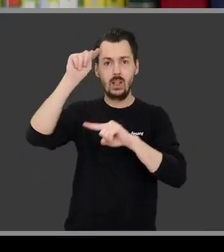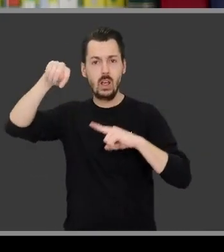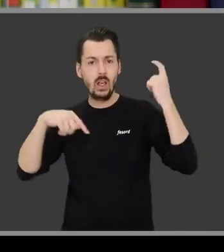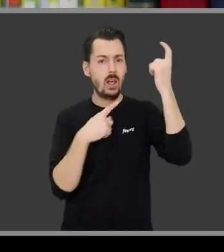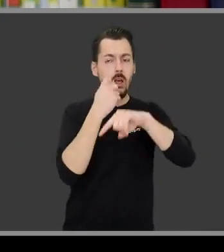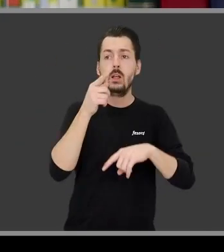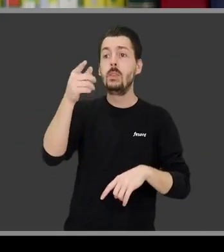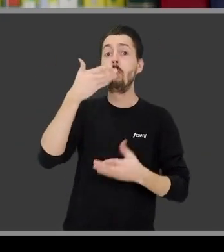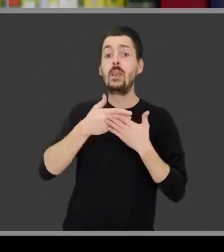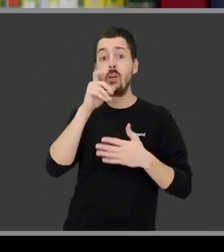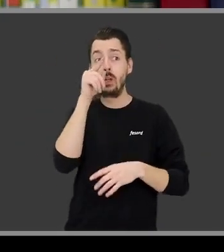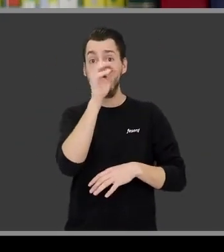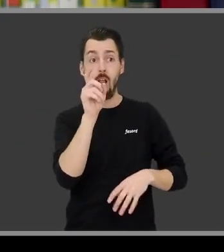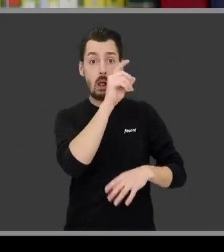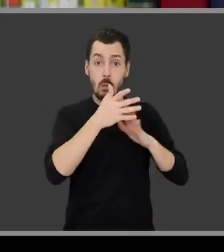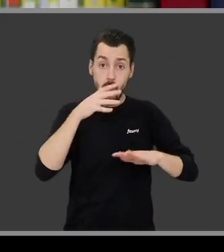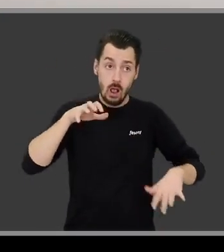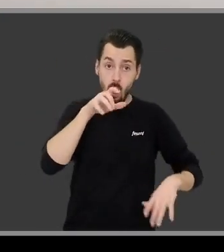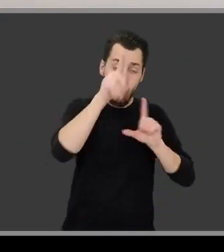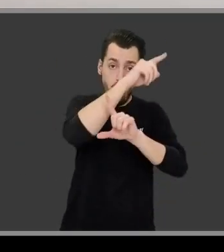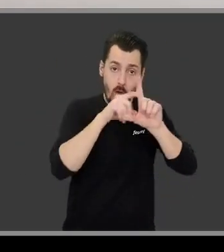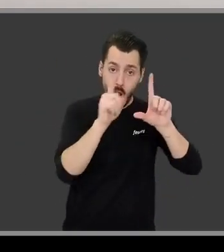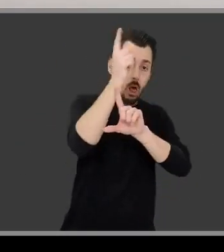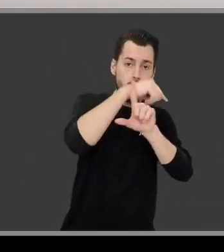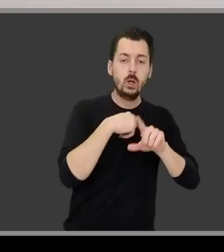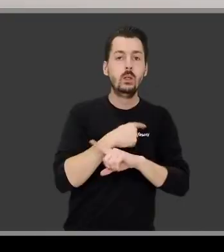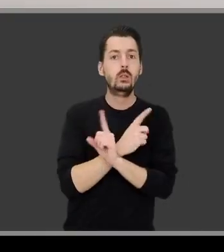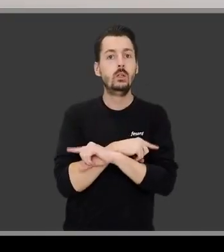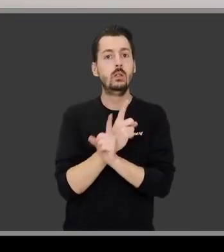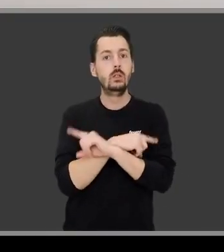the pointer within the image they require.